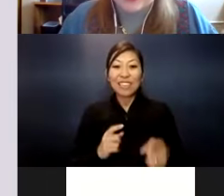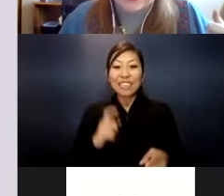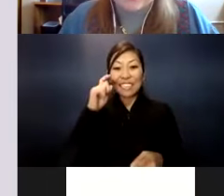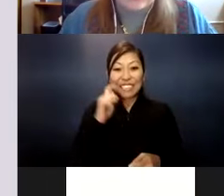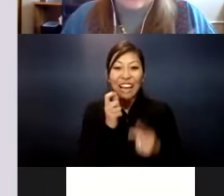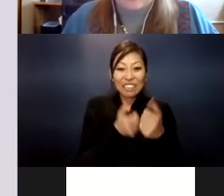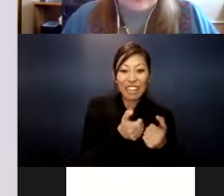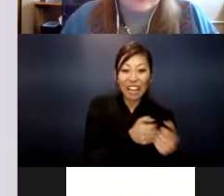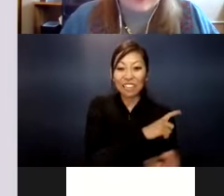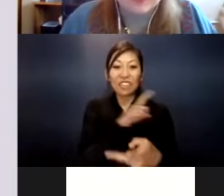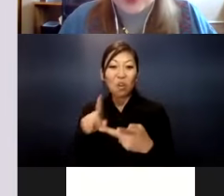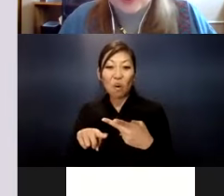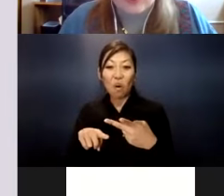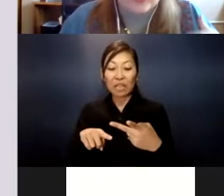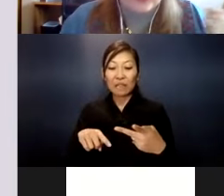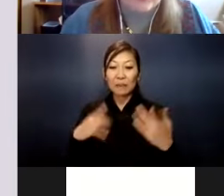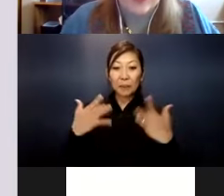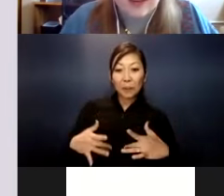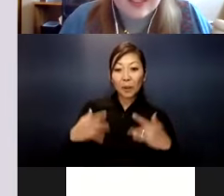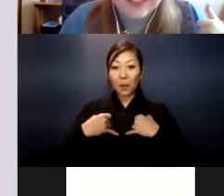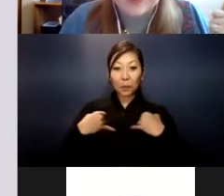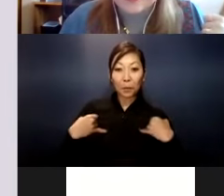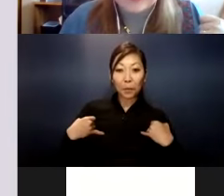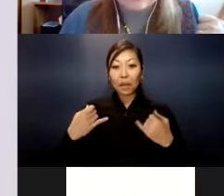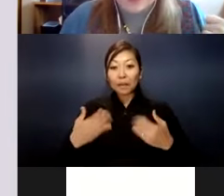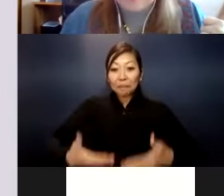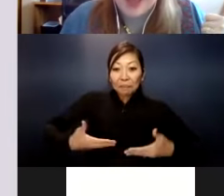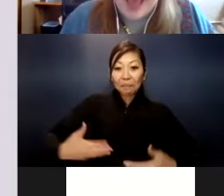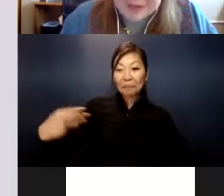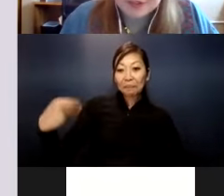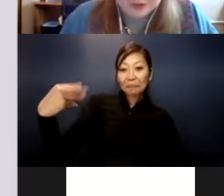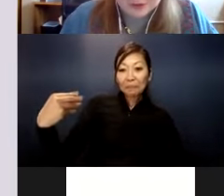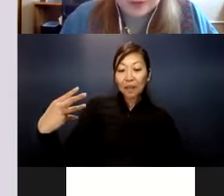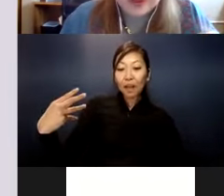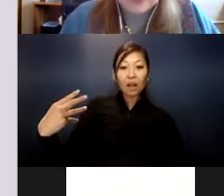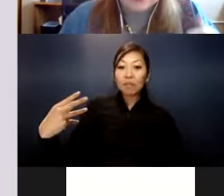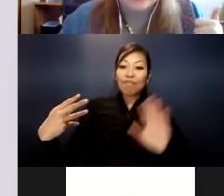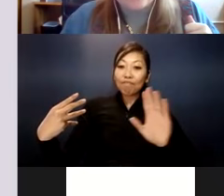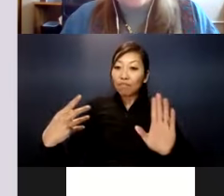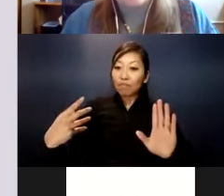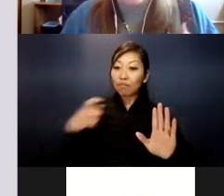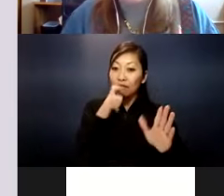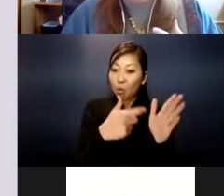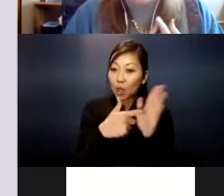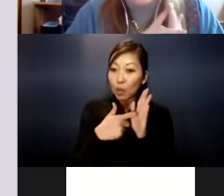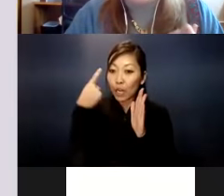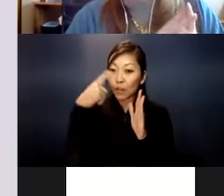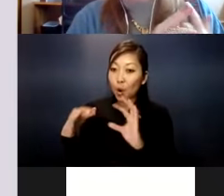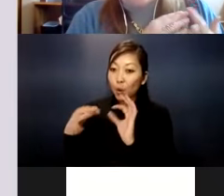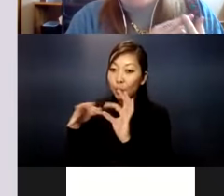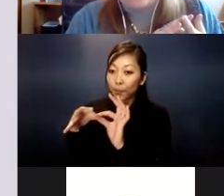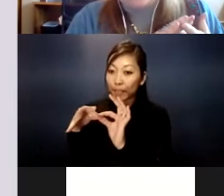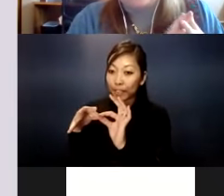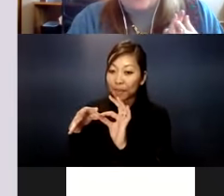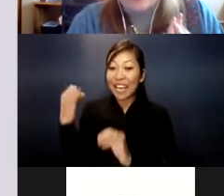feeling pressured to send sexy pictures or sext, they don't have to. And also if they do, they need to